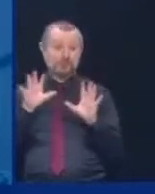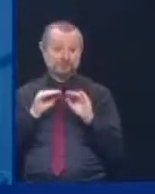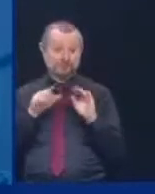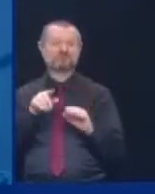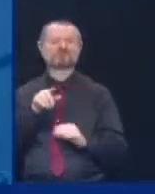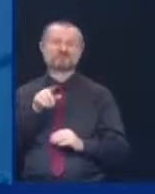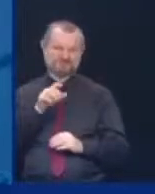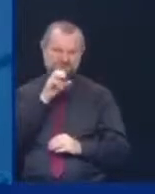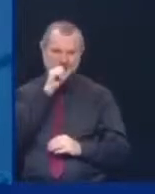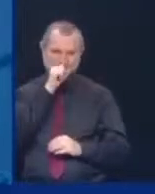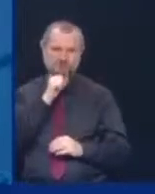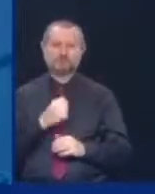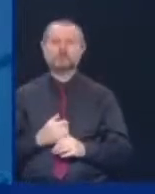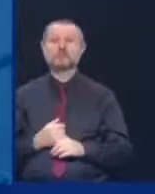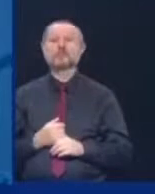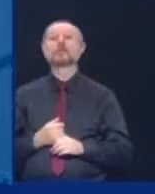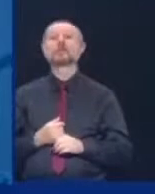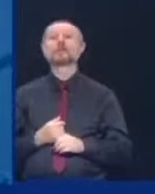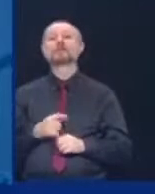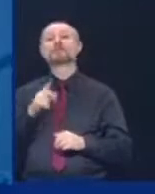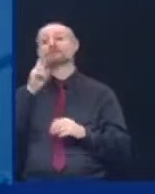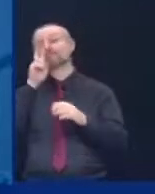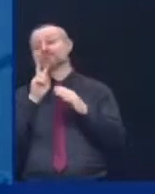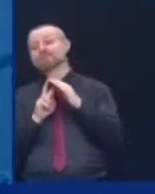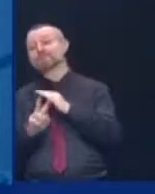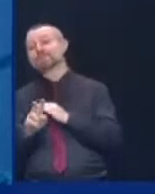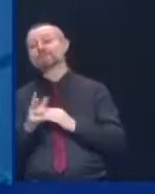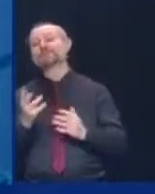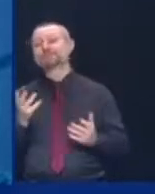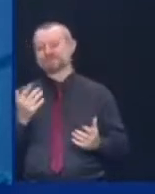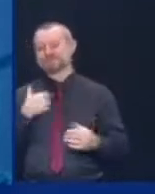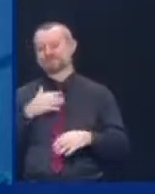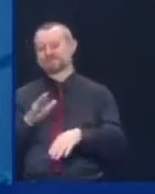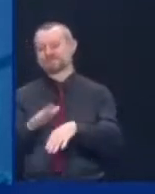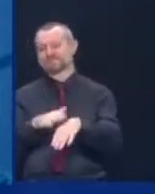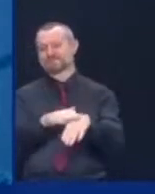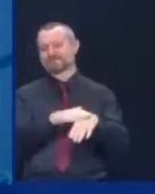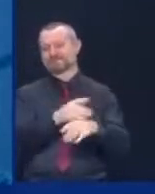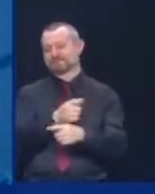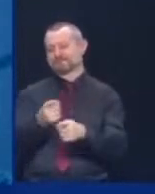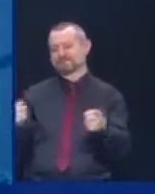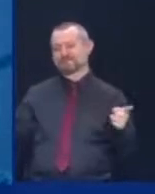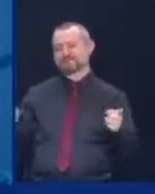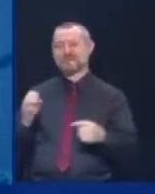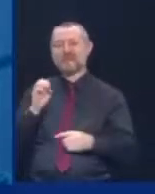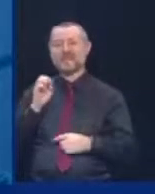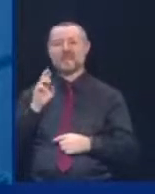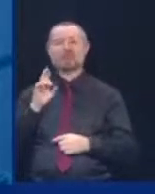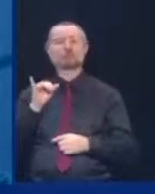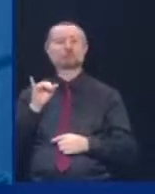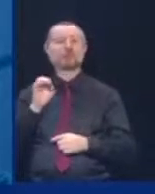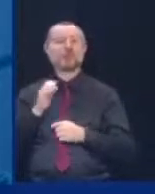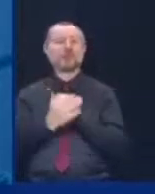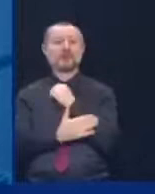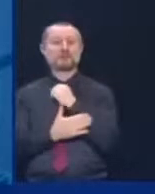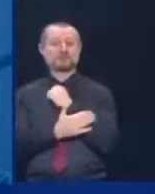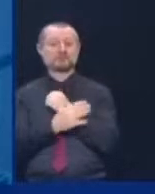On the warning track, parts of Erie County are on track to become a red zone.